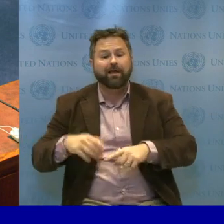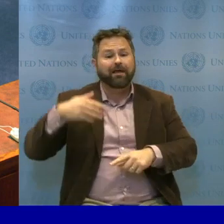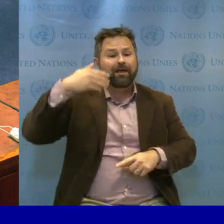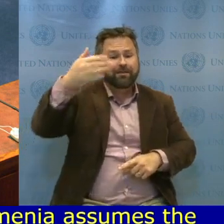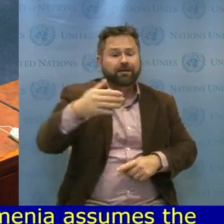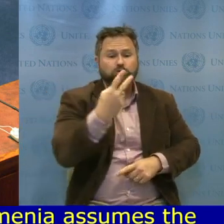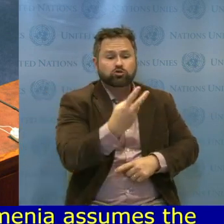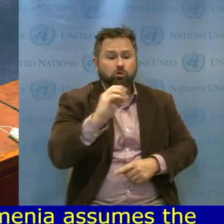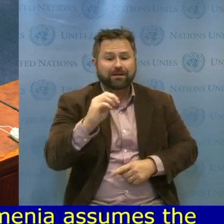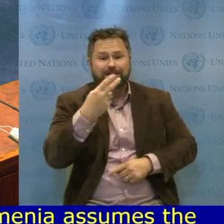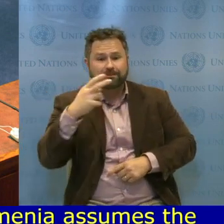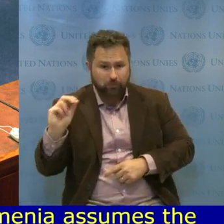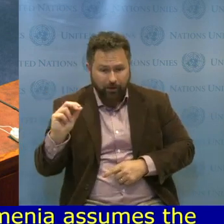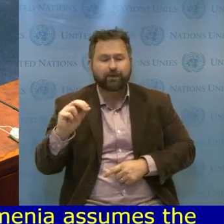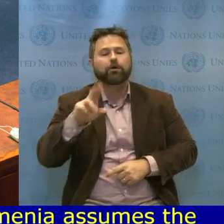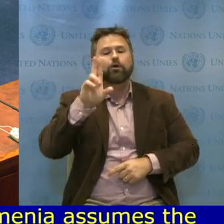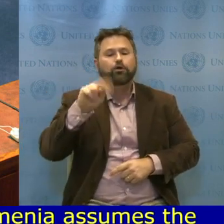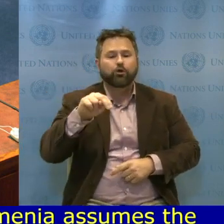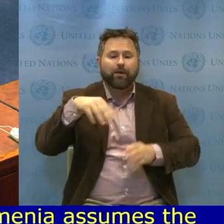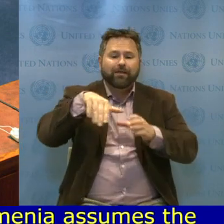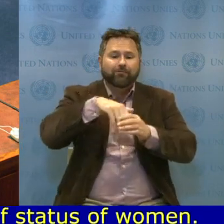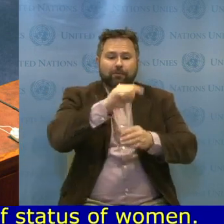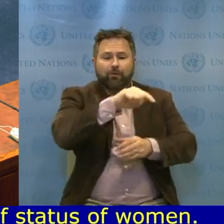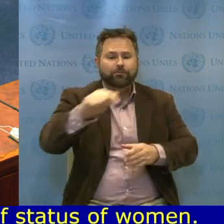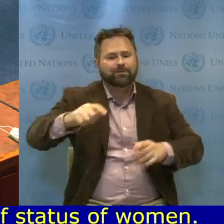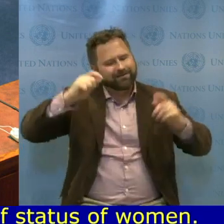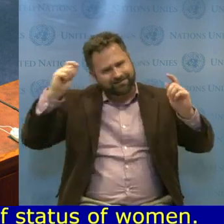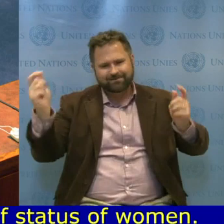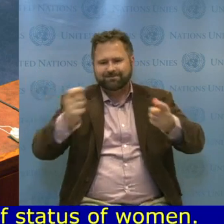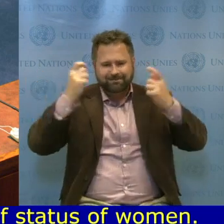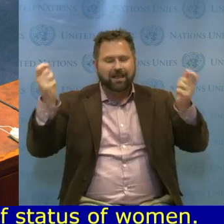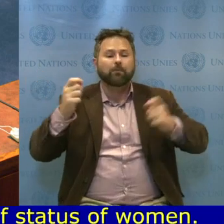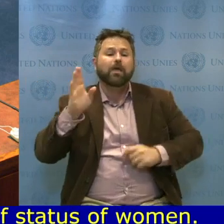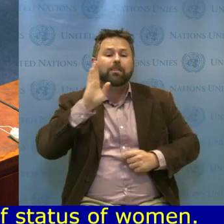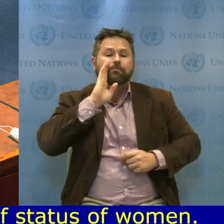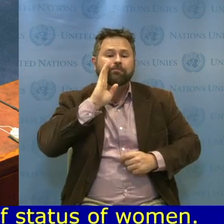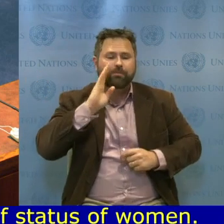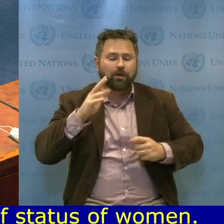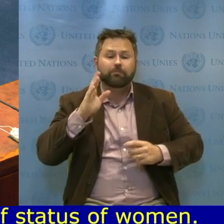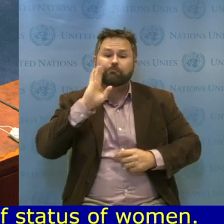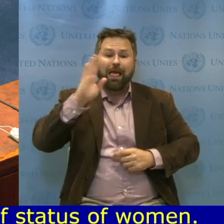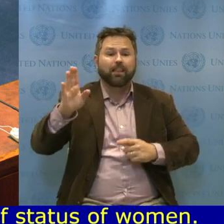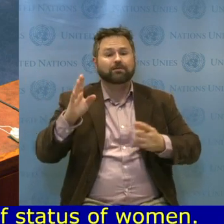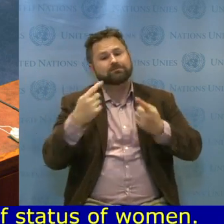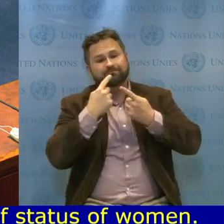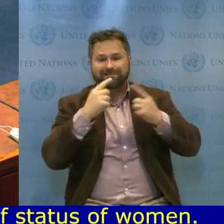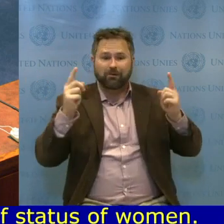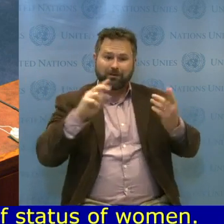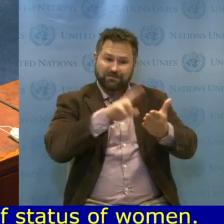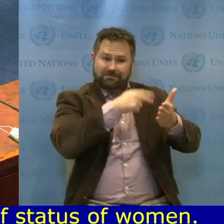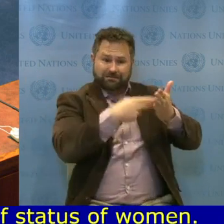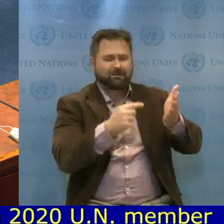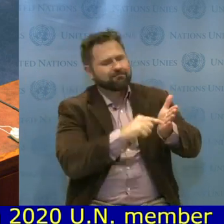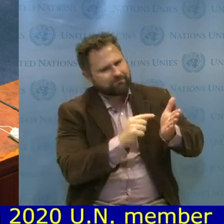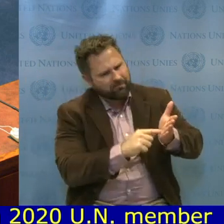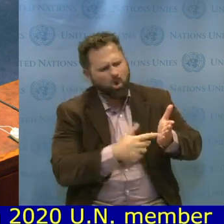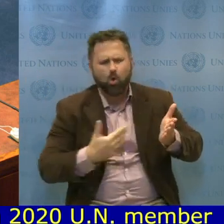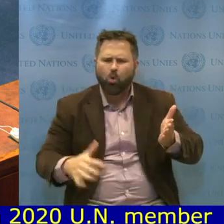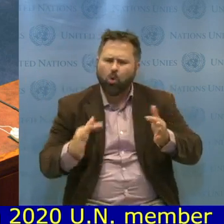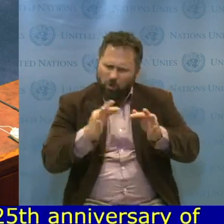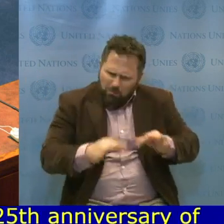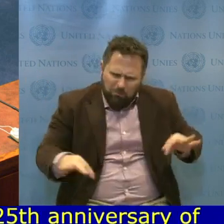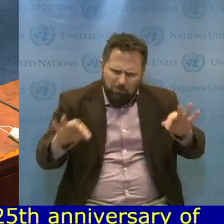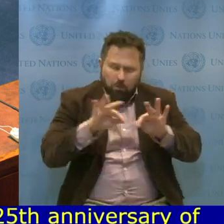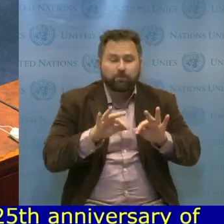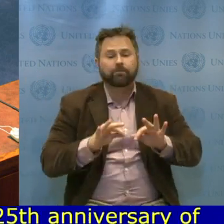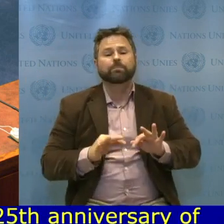the 25th anniversary of Beijing Declaration and Platform for Action and reviewing the implementation of these milestone documents. We believe this will be an important